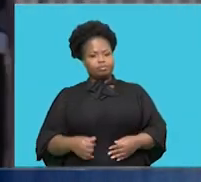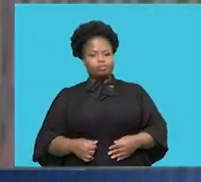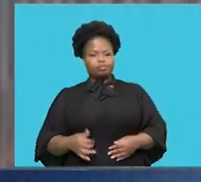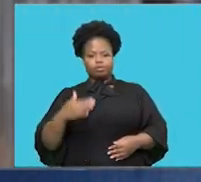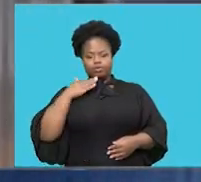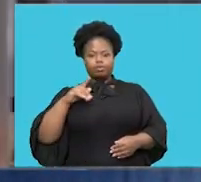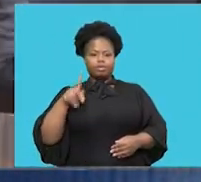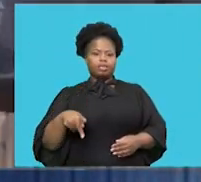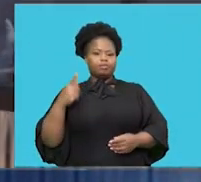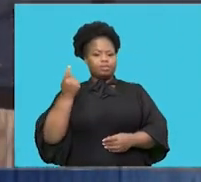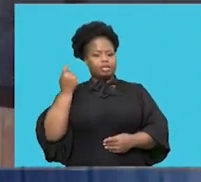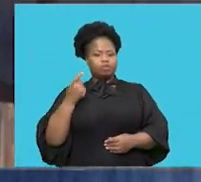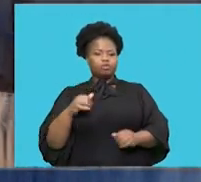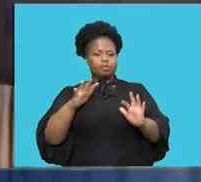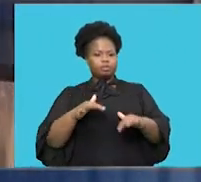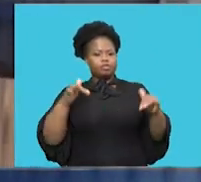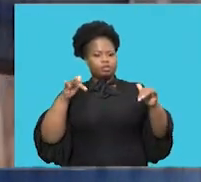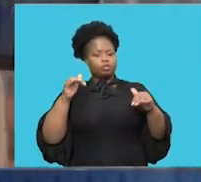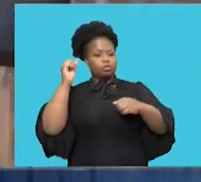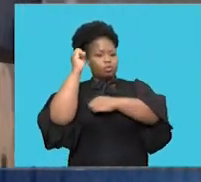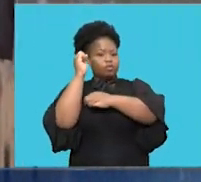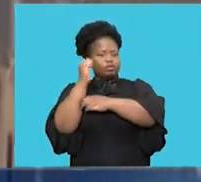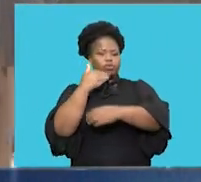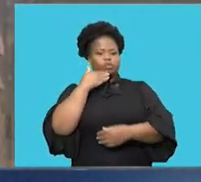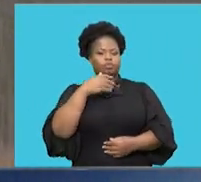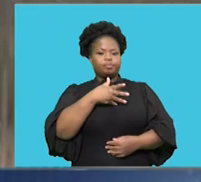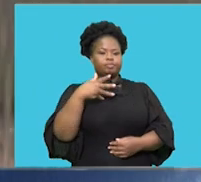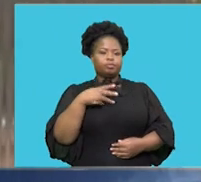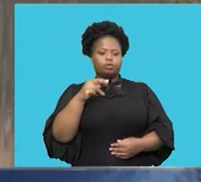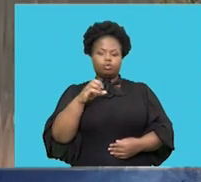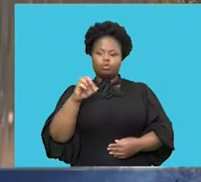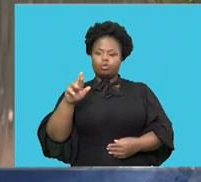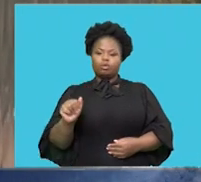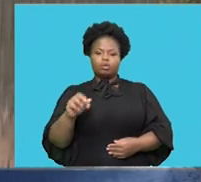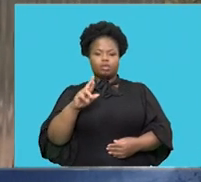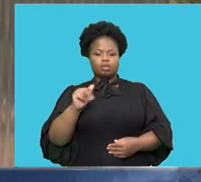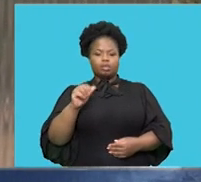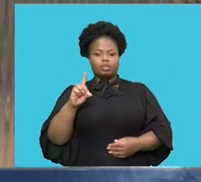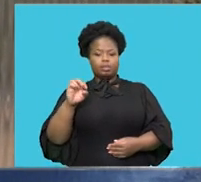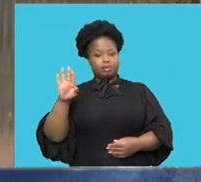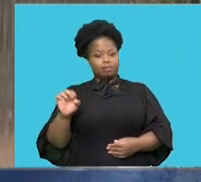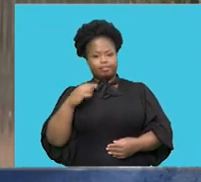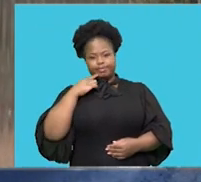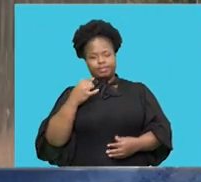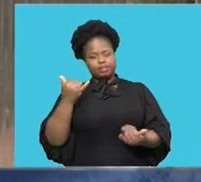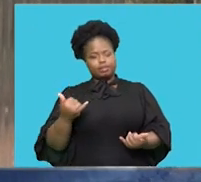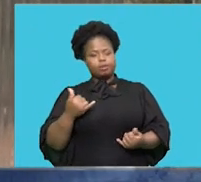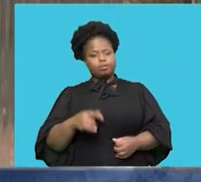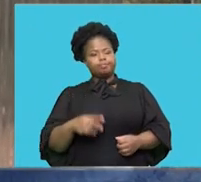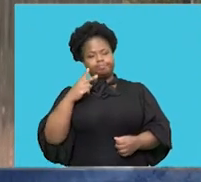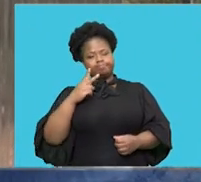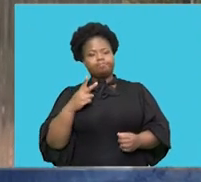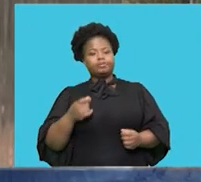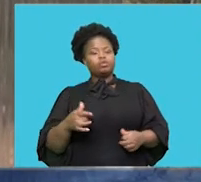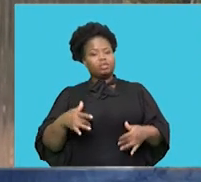ya Cliptown Parliamentary Constituency Office leng menora hatebe. O boletse ga maemo a bophelo a ba ha